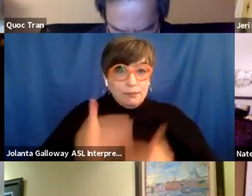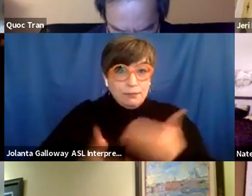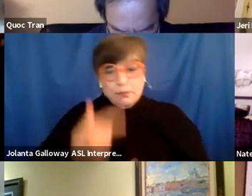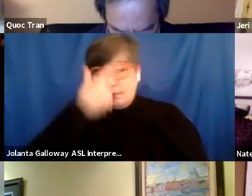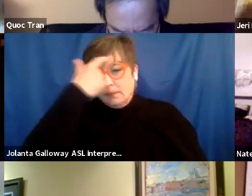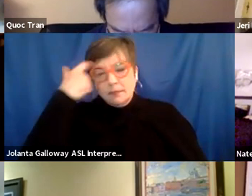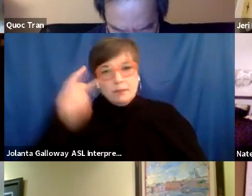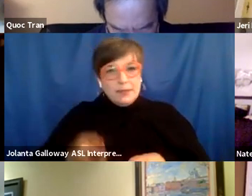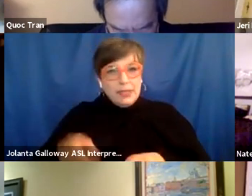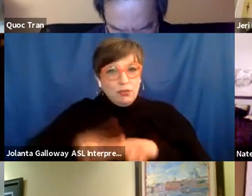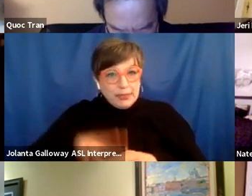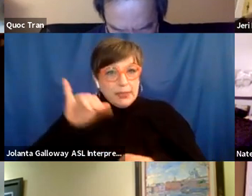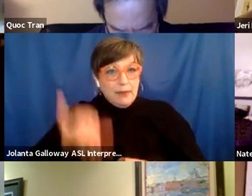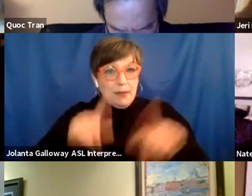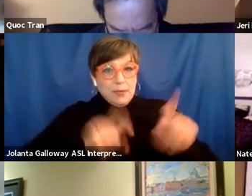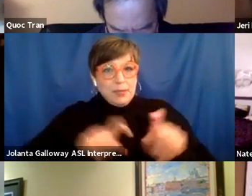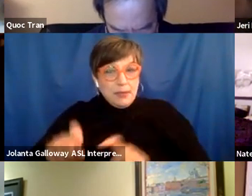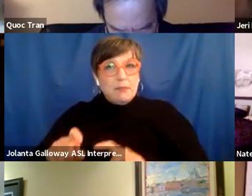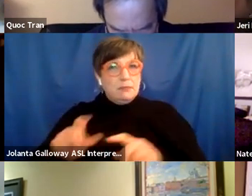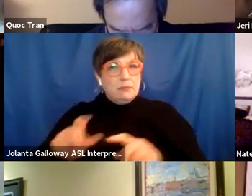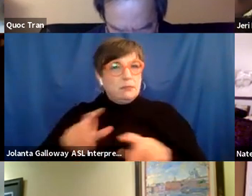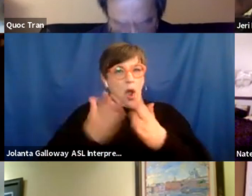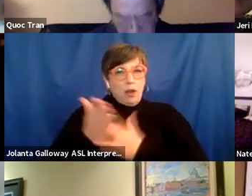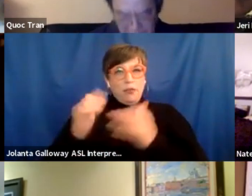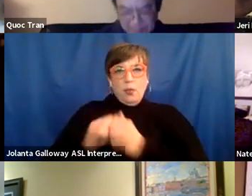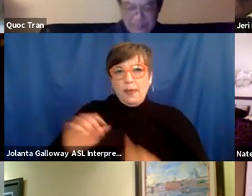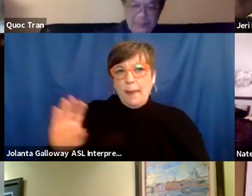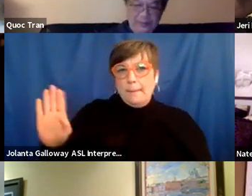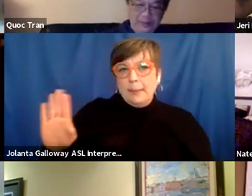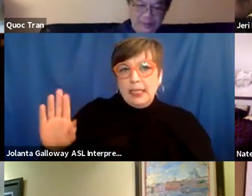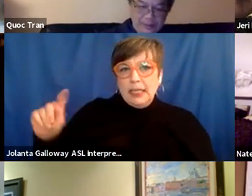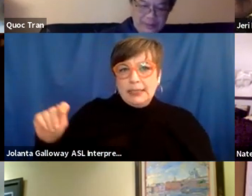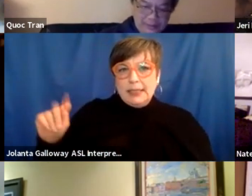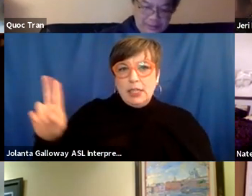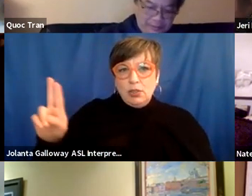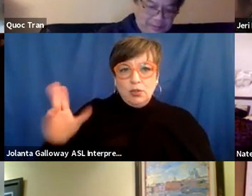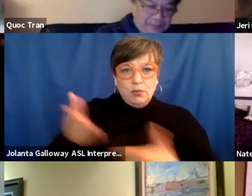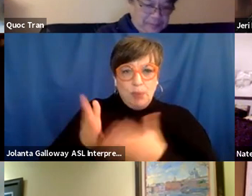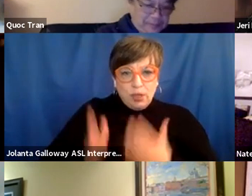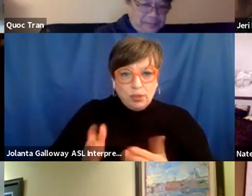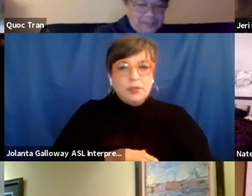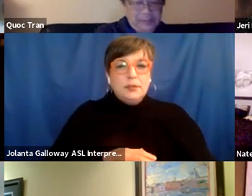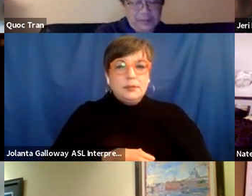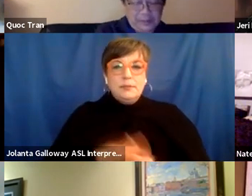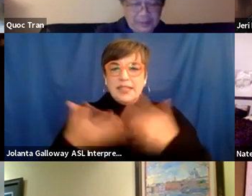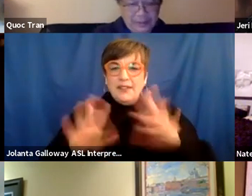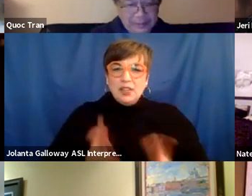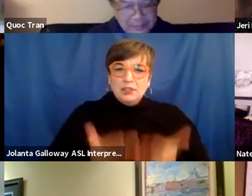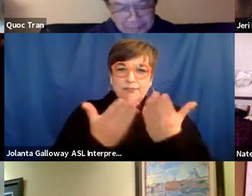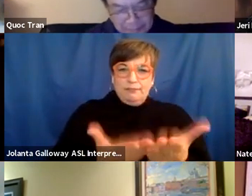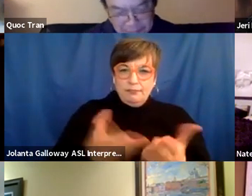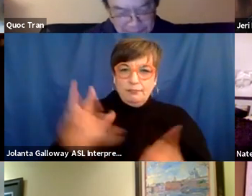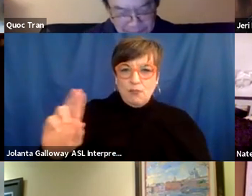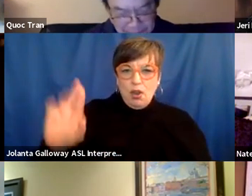just conducted walkthroughs with our BTU partners. We issued a request for proposal for start within our